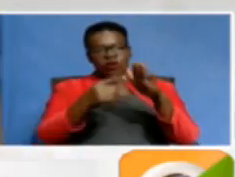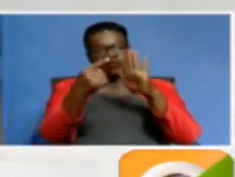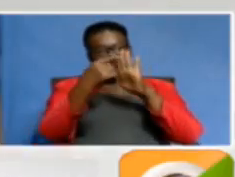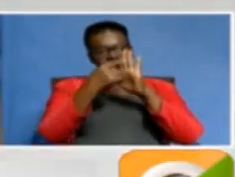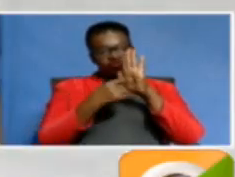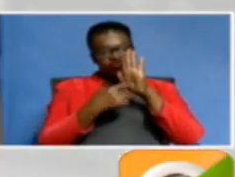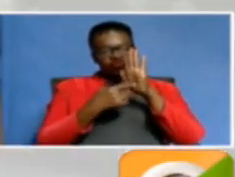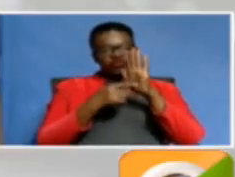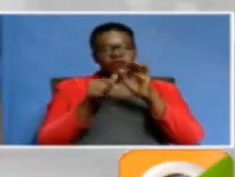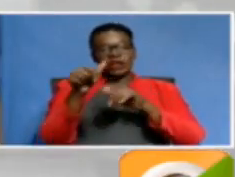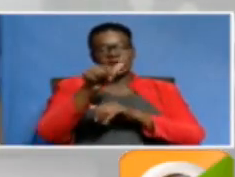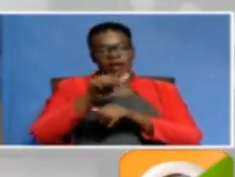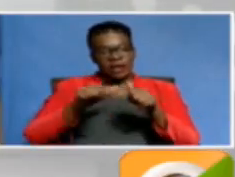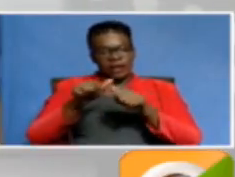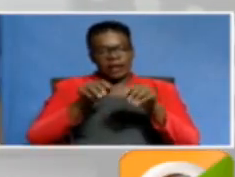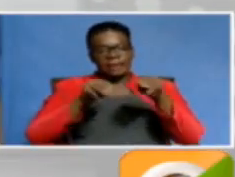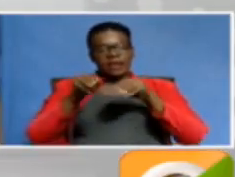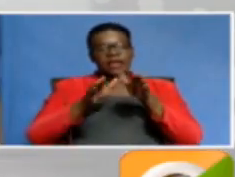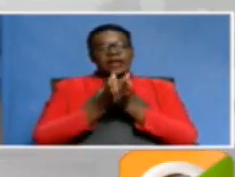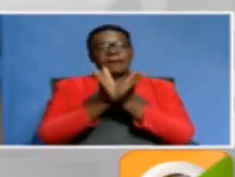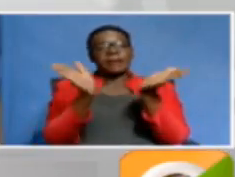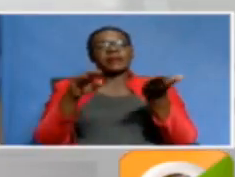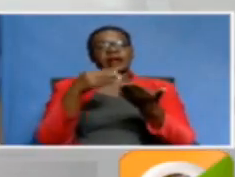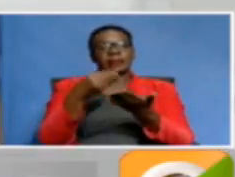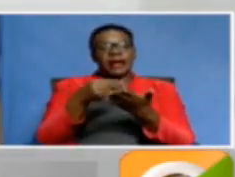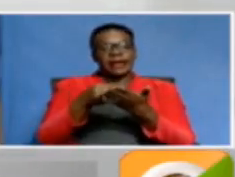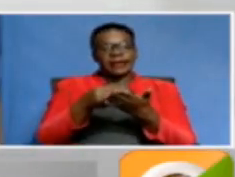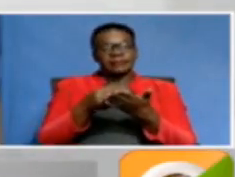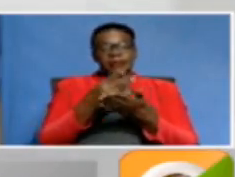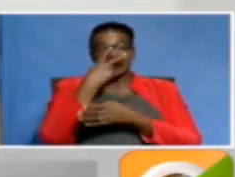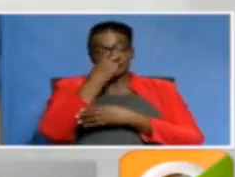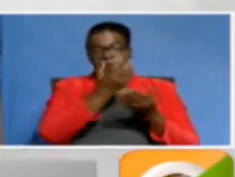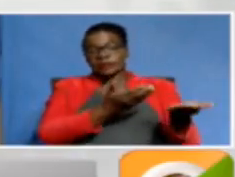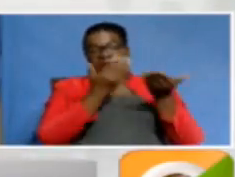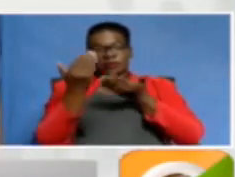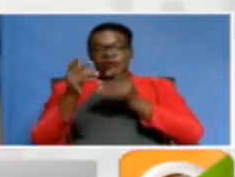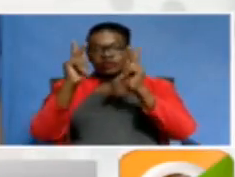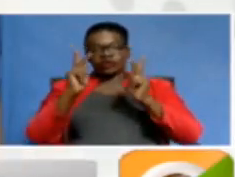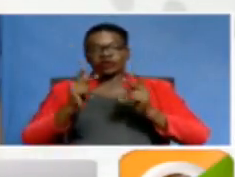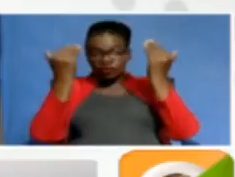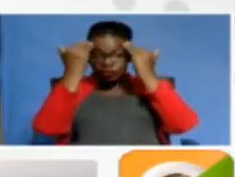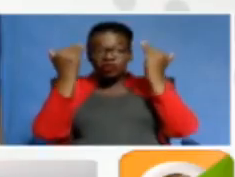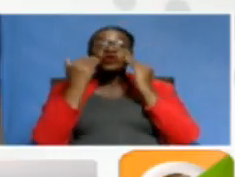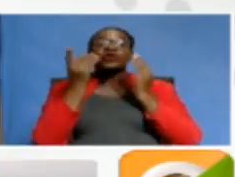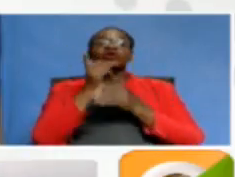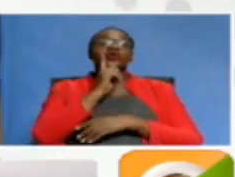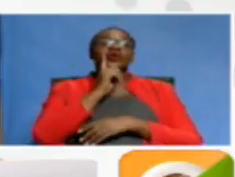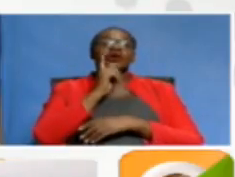relating to management of public funds. The suspects will be arraigned in Kisumu courts tomorrow.